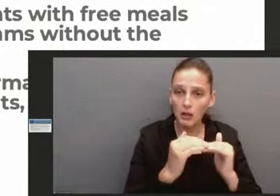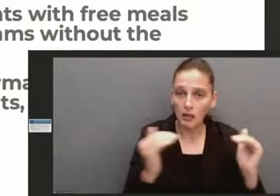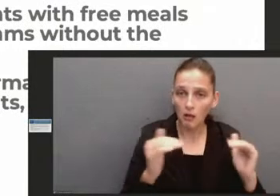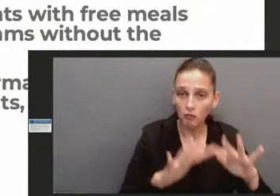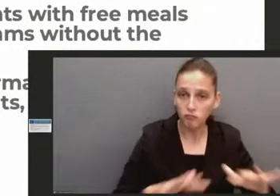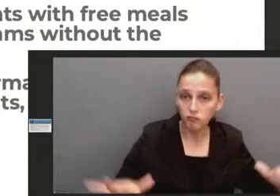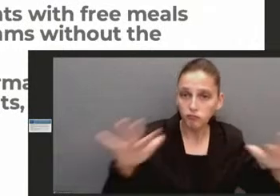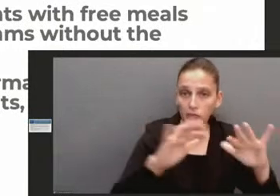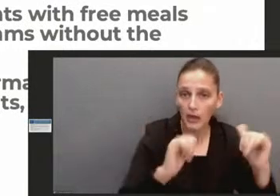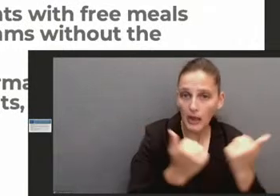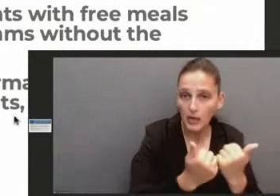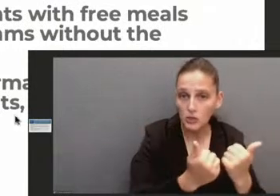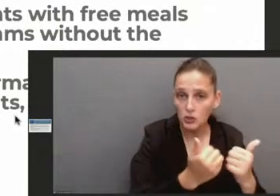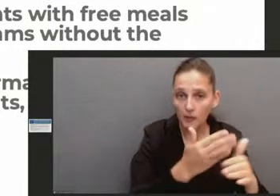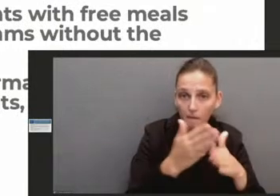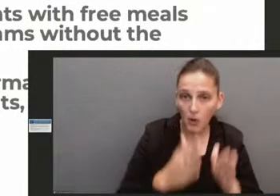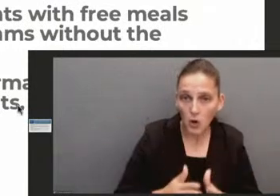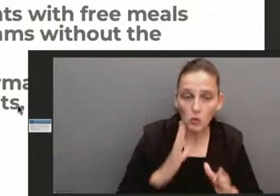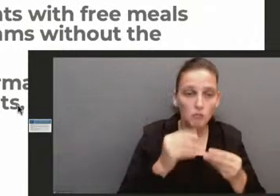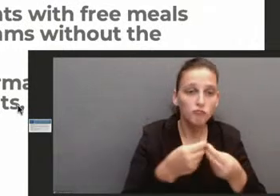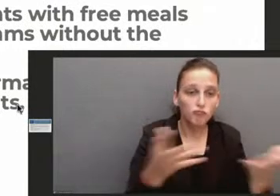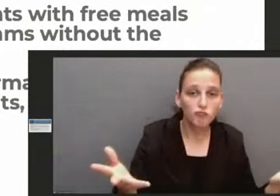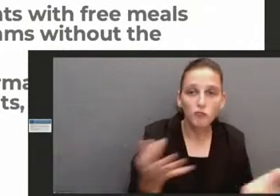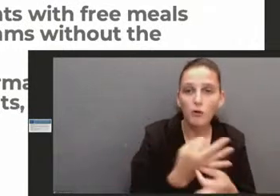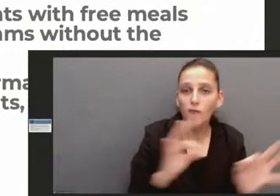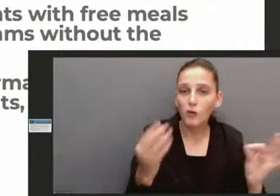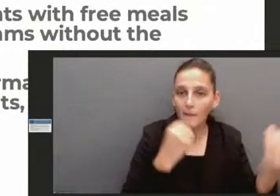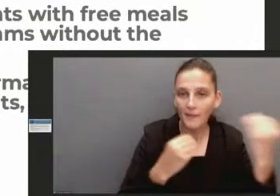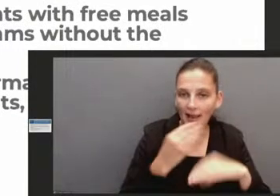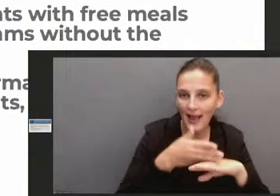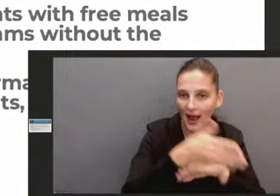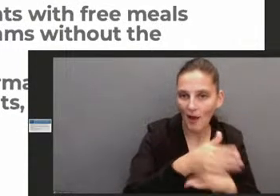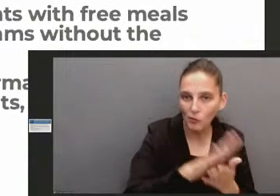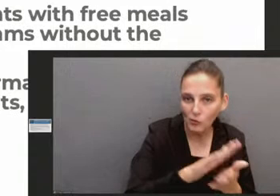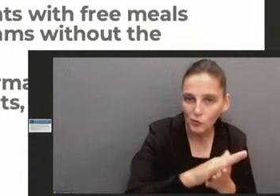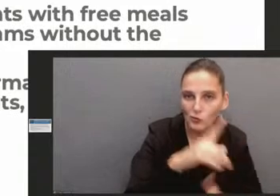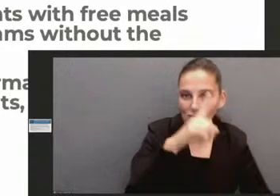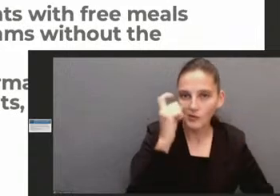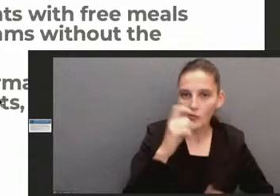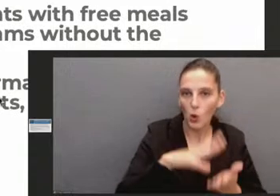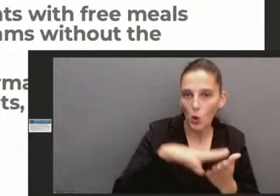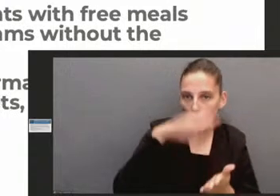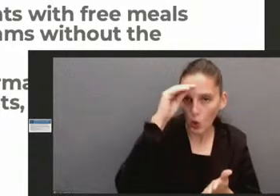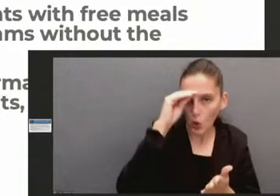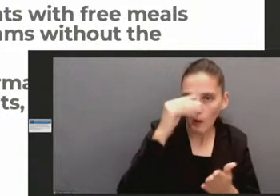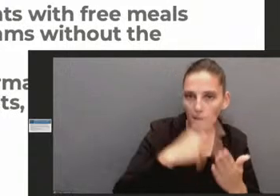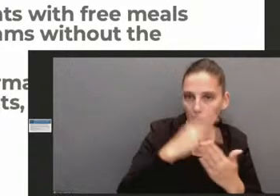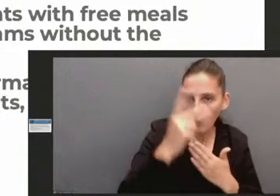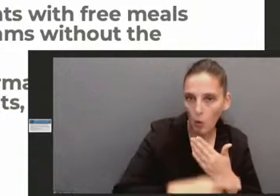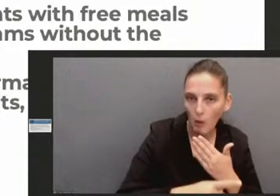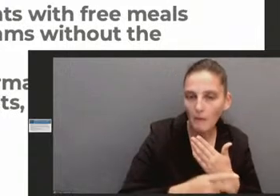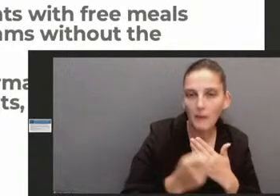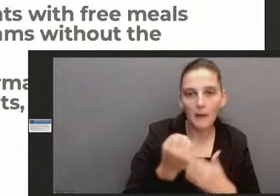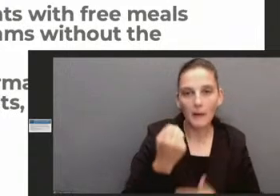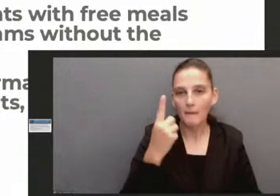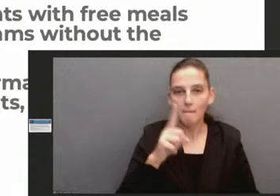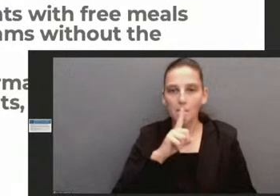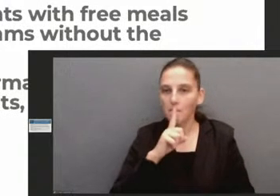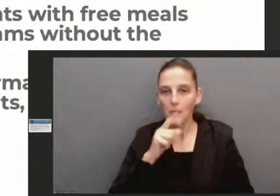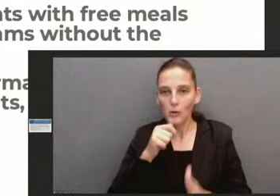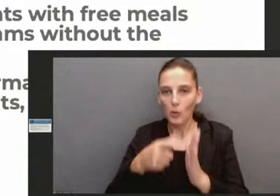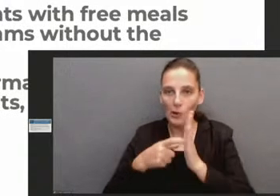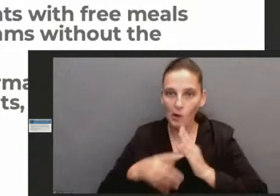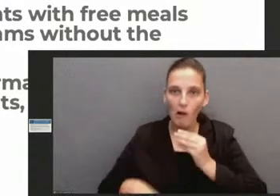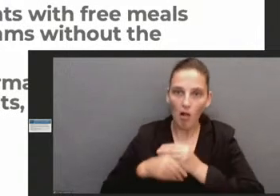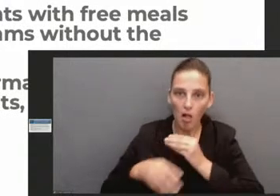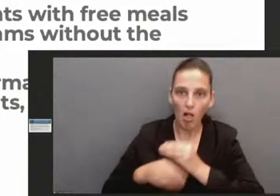to provide students with free meals during after school and summer learning enrichment programs without the requirement of additional